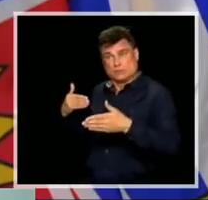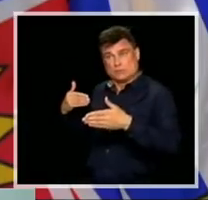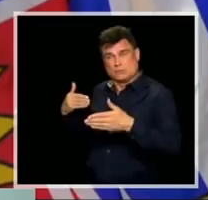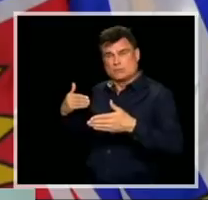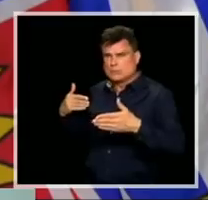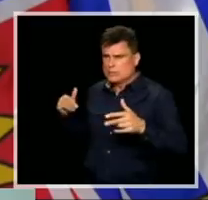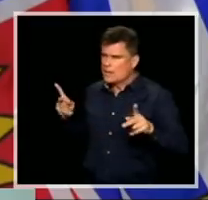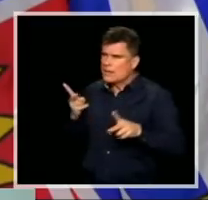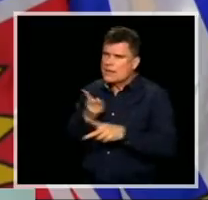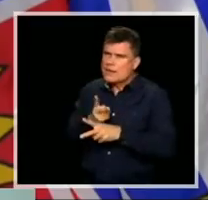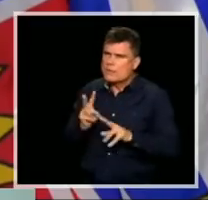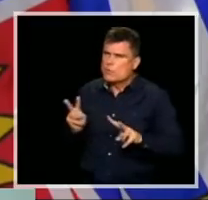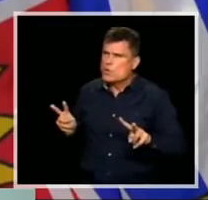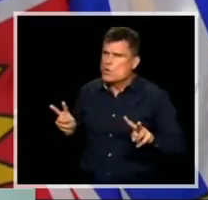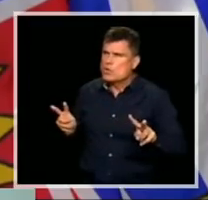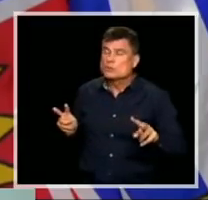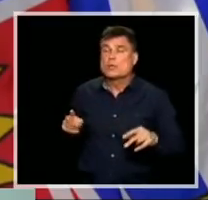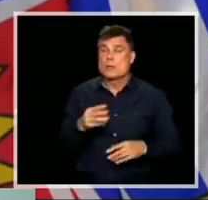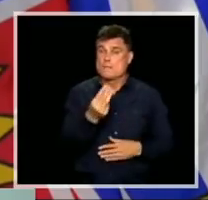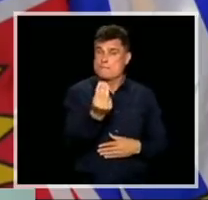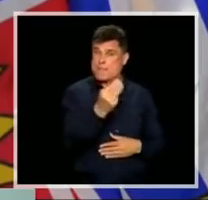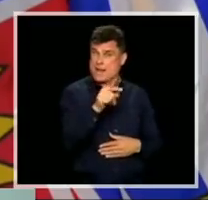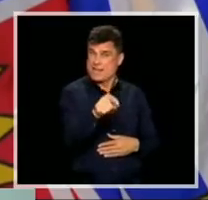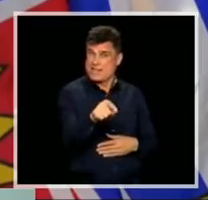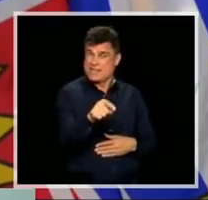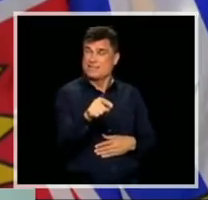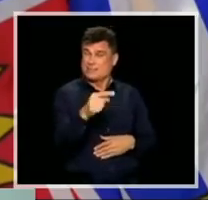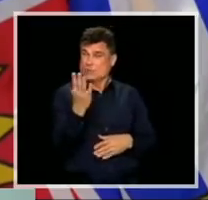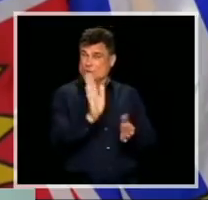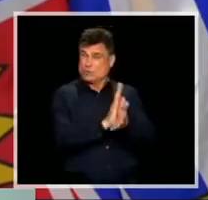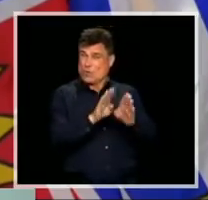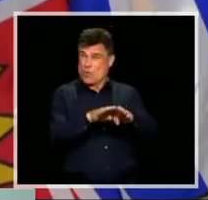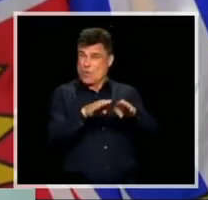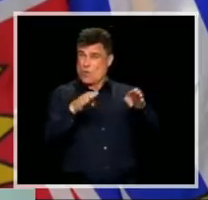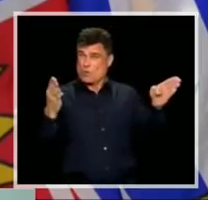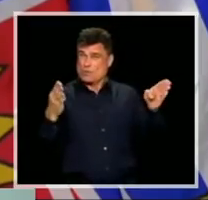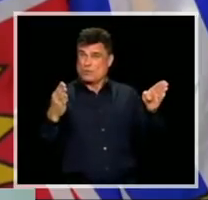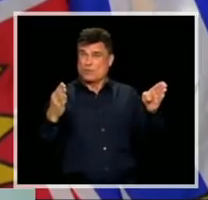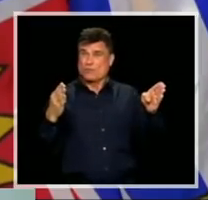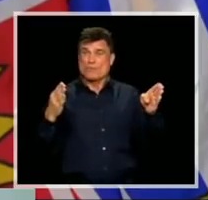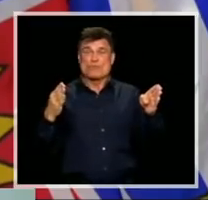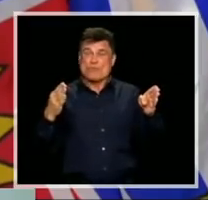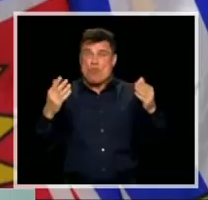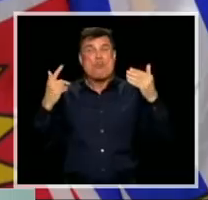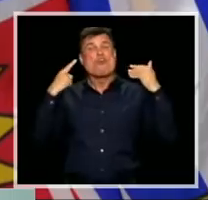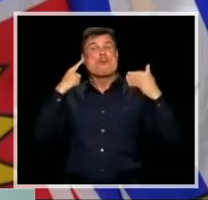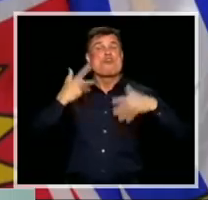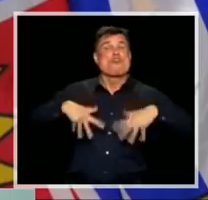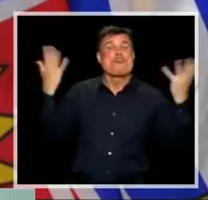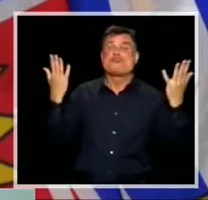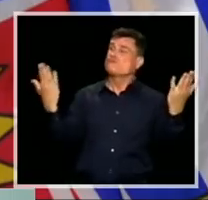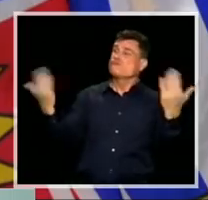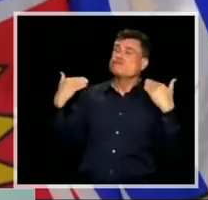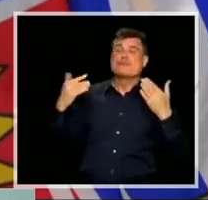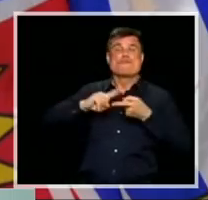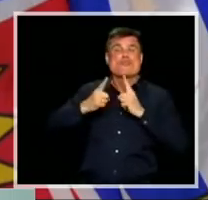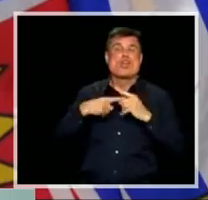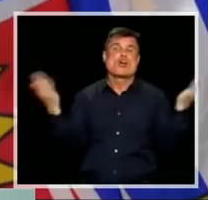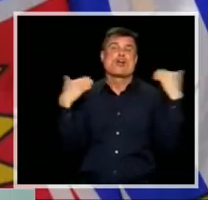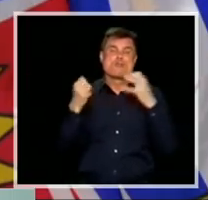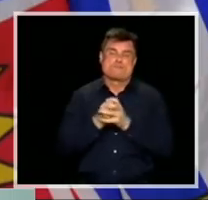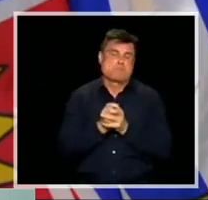COVID-19? I'm not sure what you're referring to in terms of sharing attendance records. We would